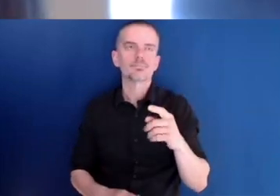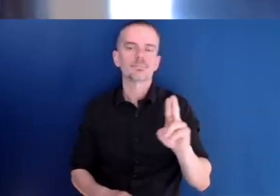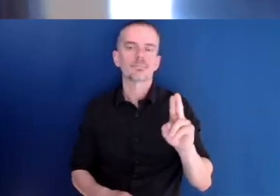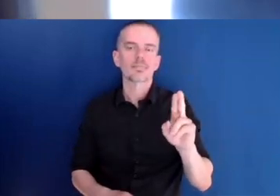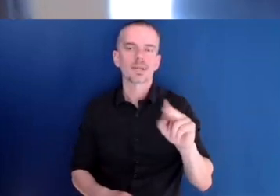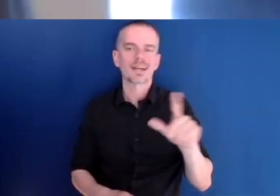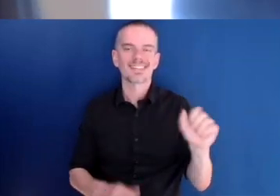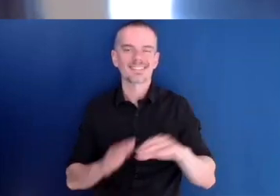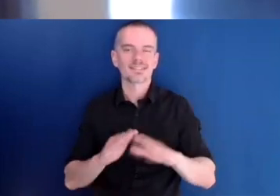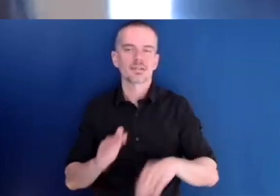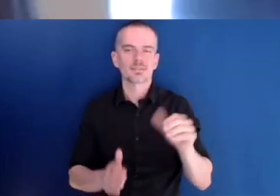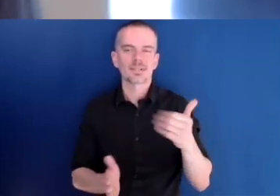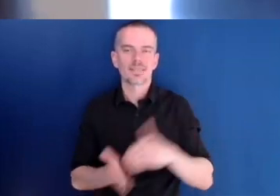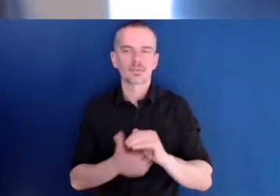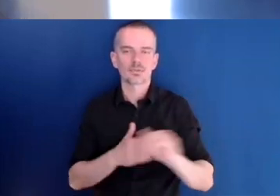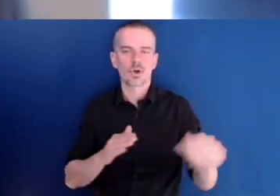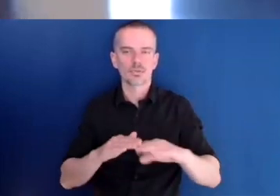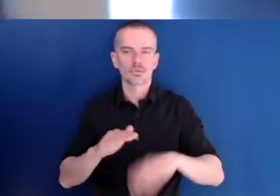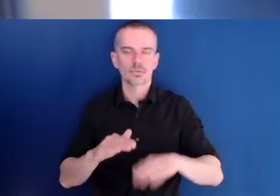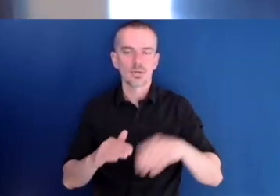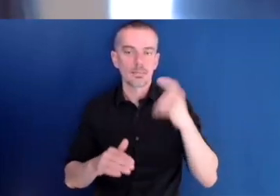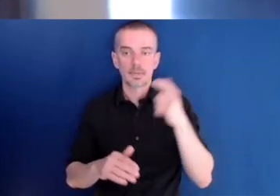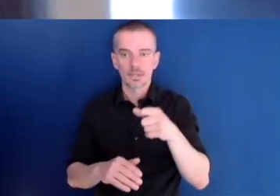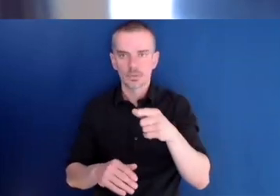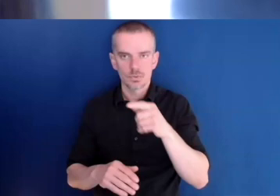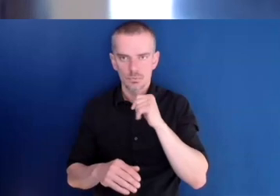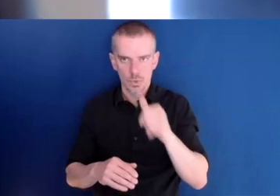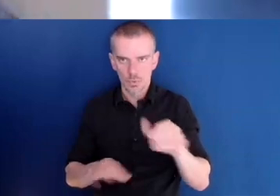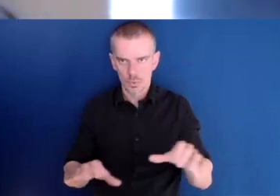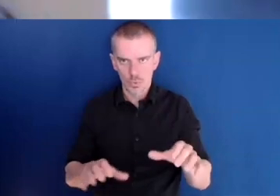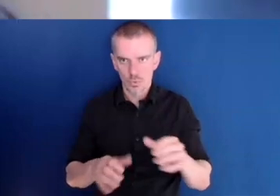that $10,000 threshold, because you don't go through the procurement process